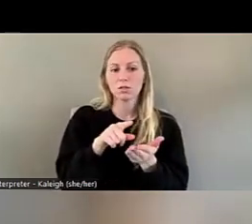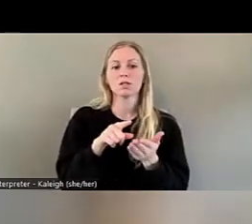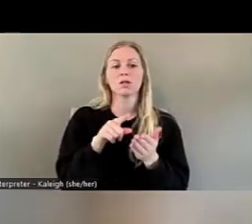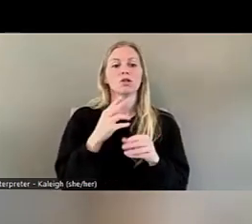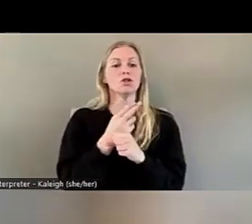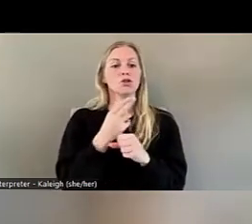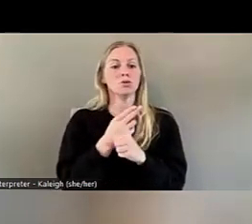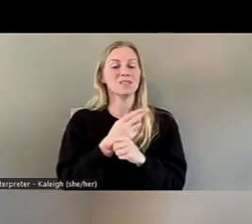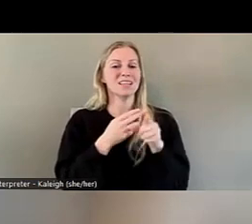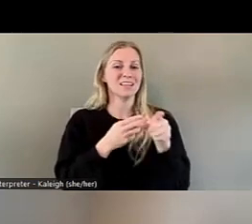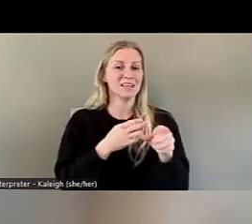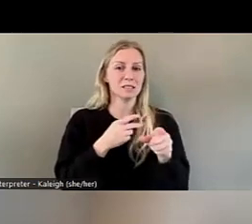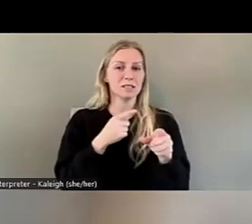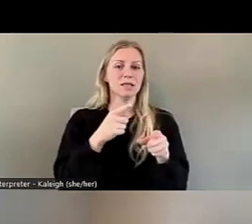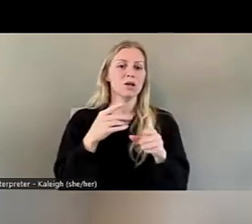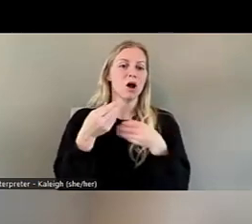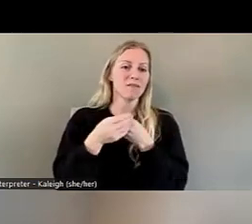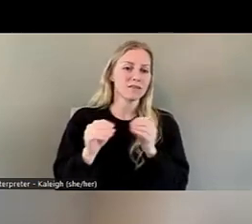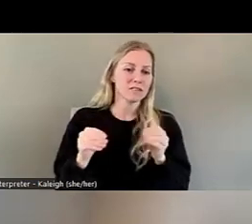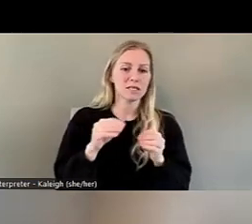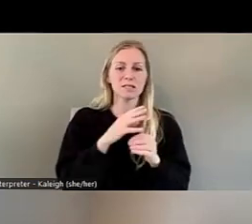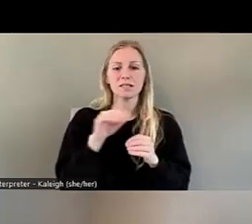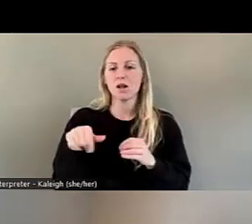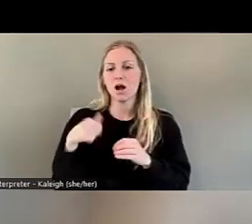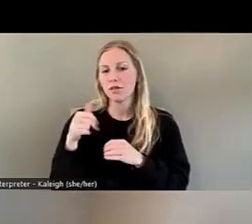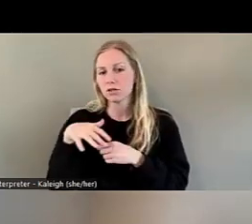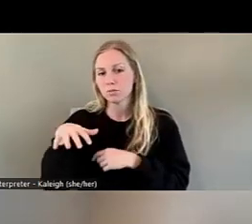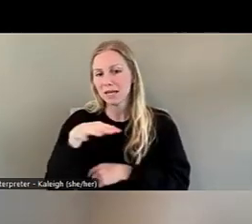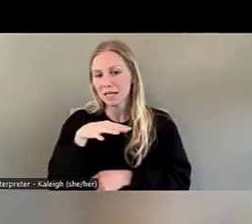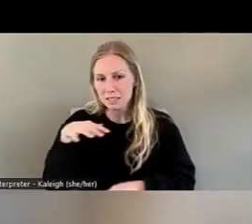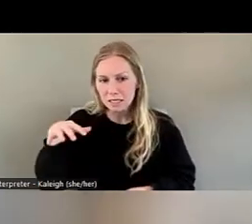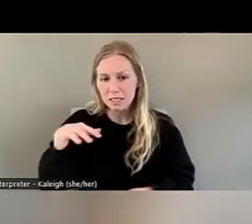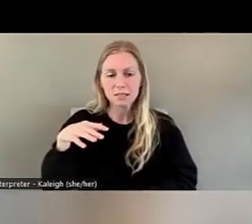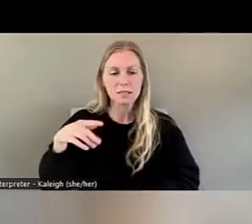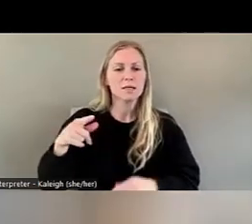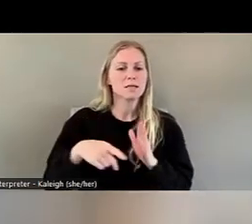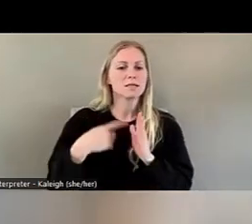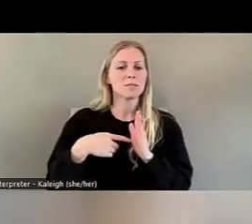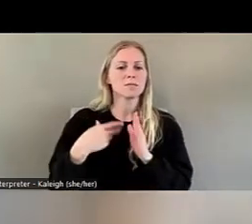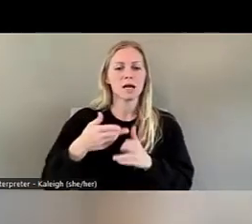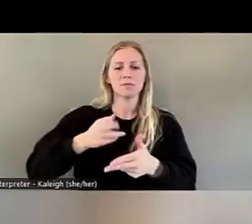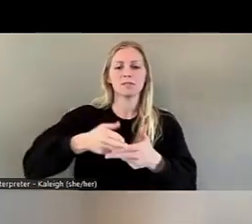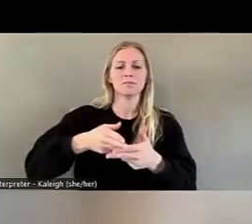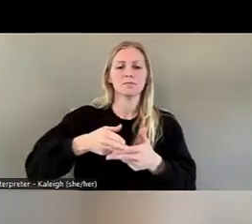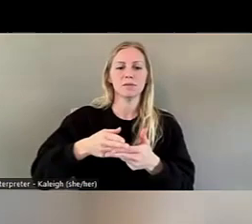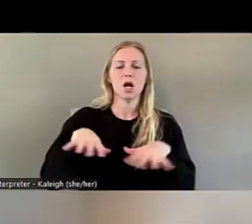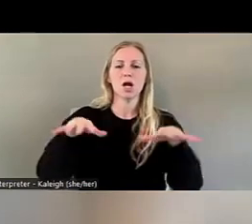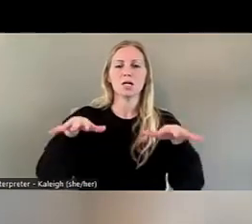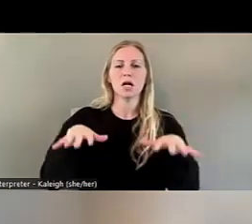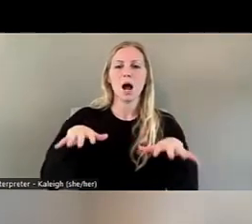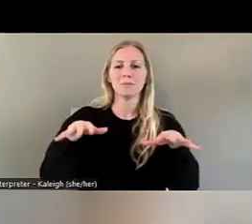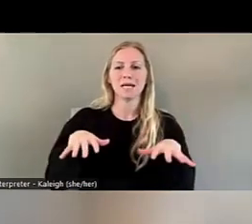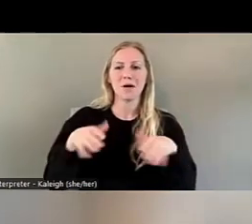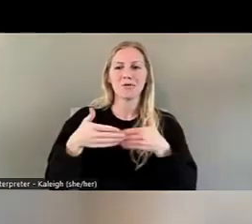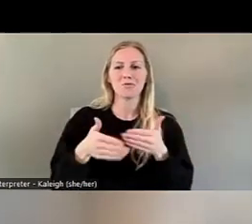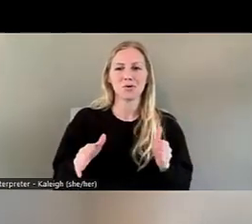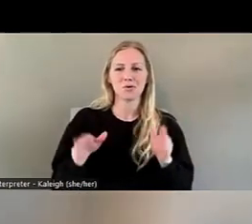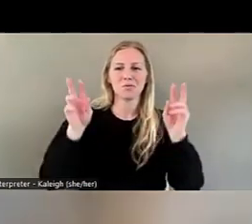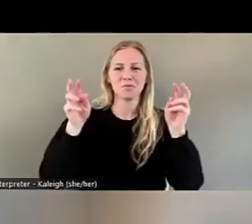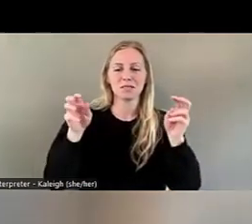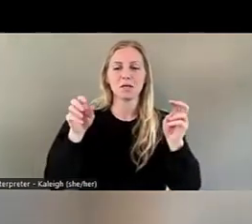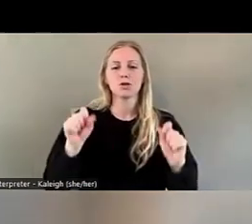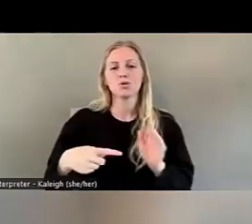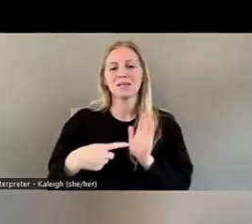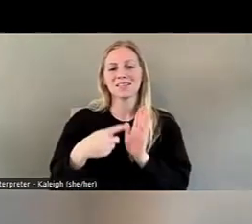classrooms, offices, and other spaces, sometimes referred to as calm down rooms, an example of which you can see